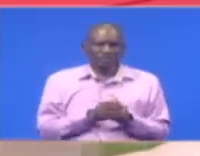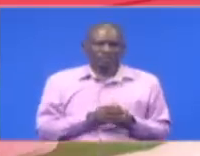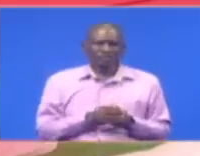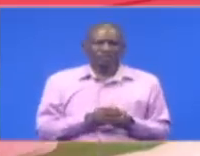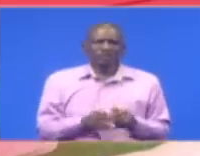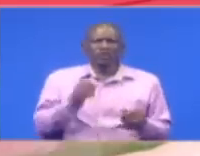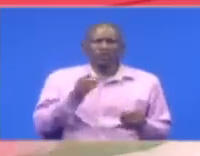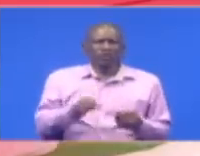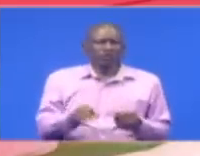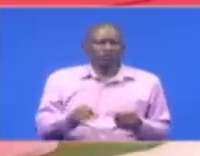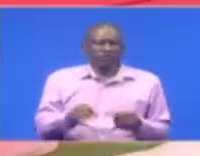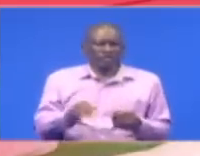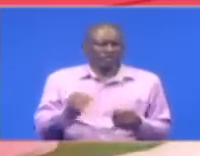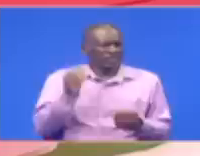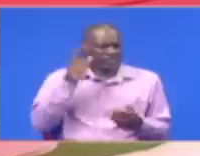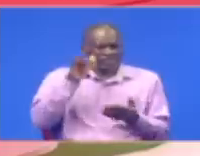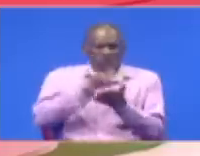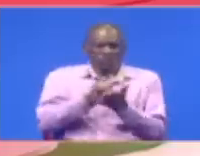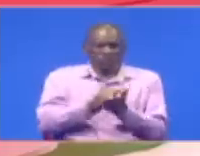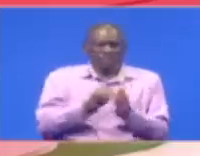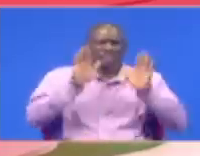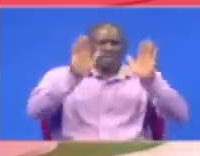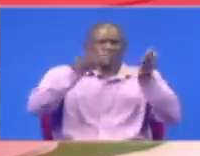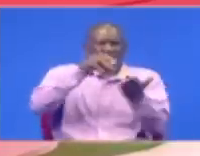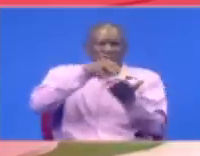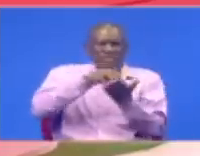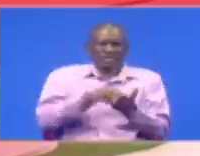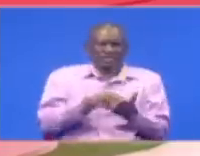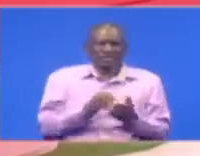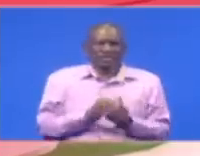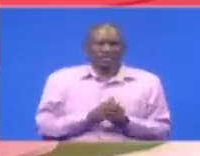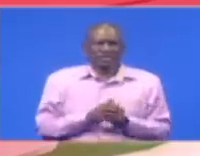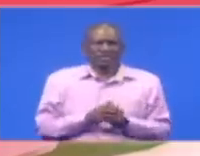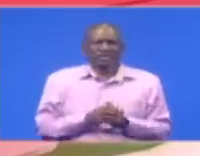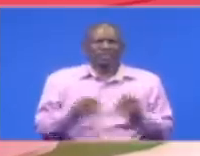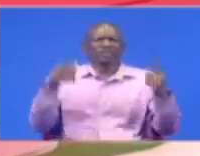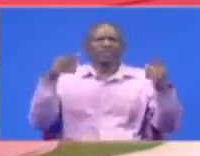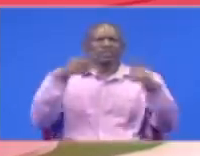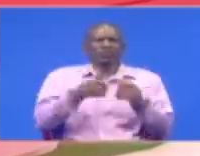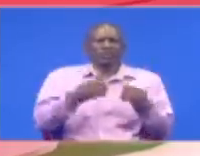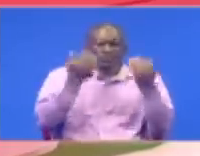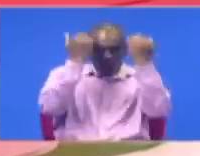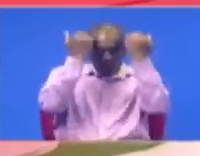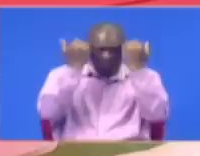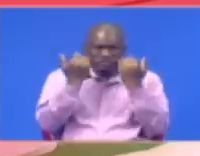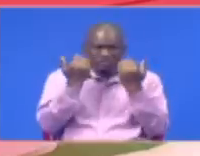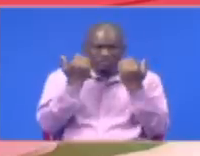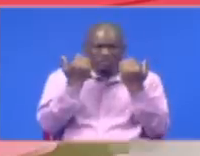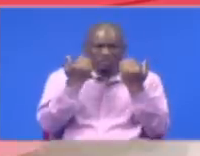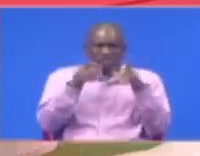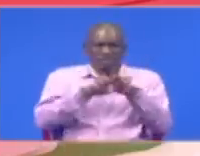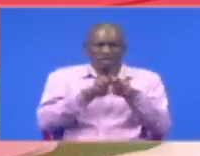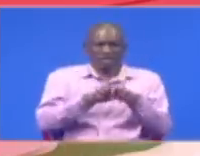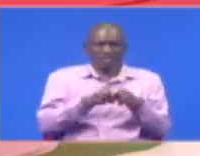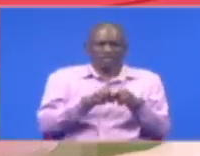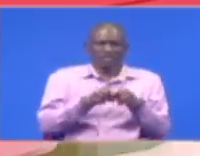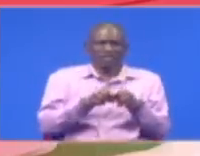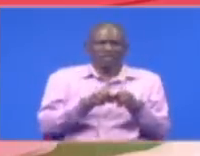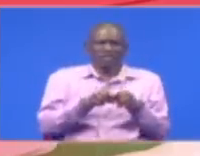of hearing that important case are to the judiciary as a whole.